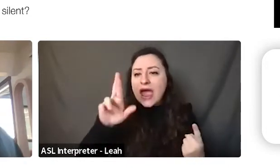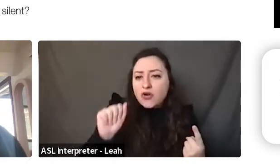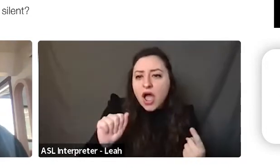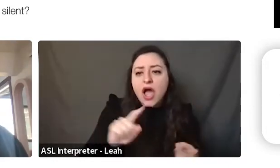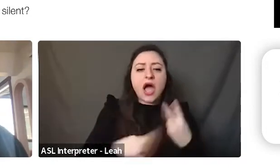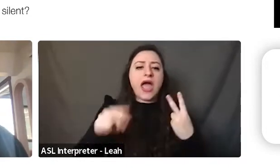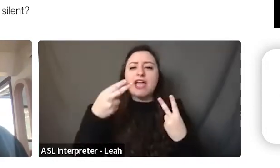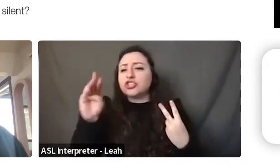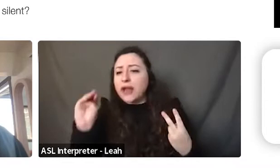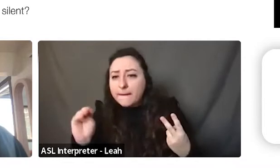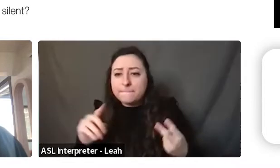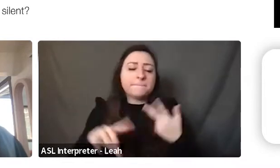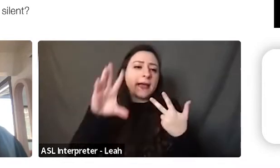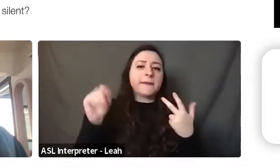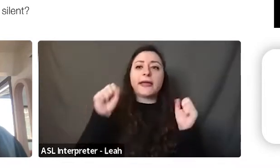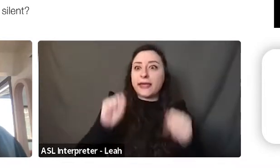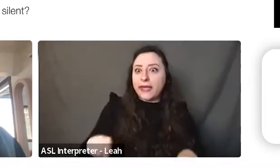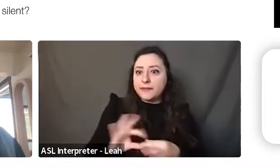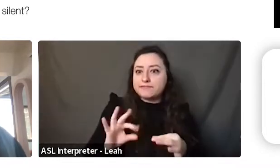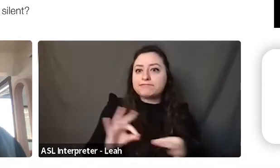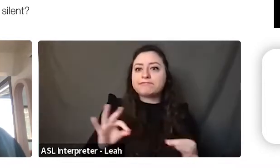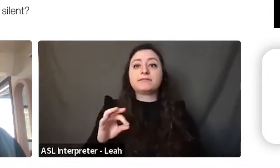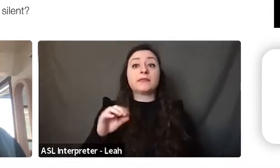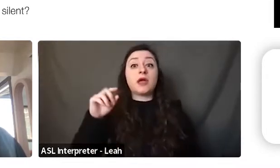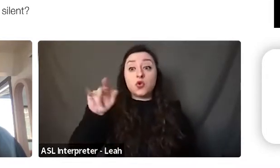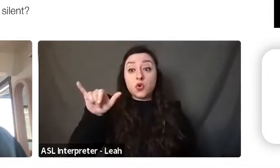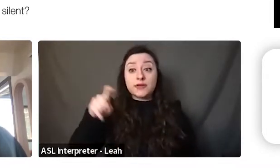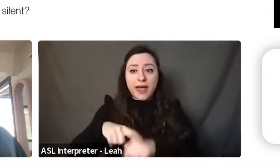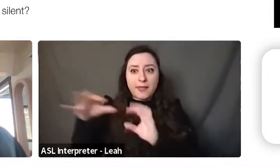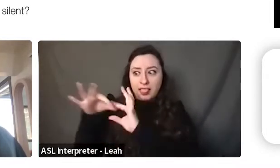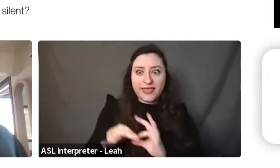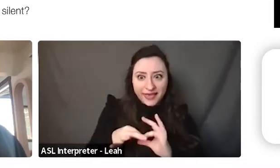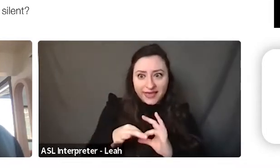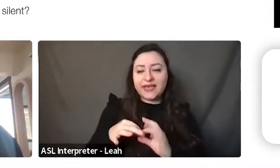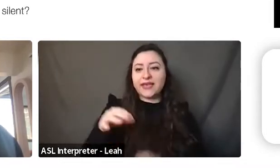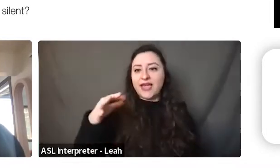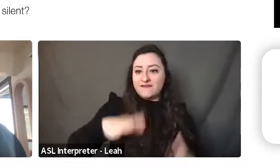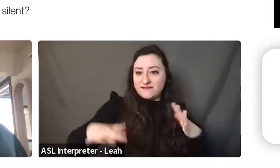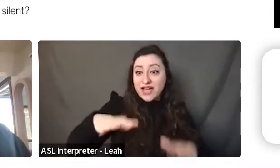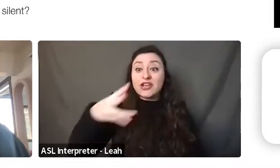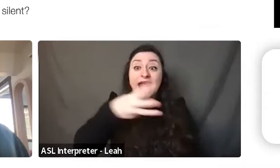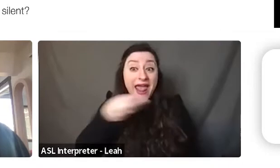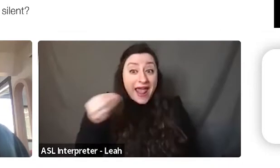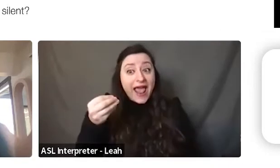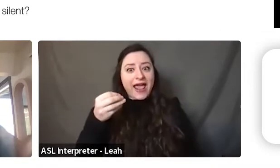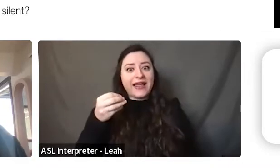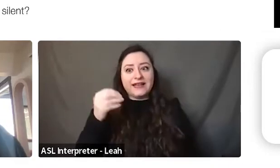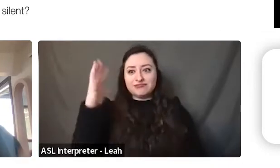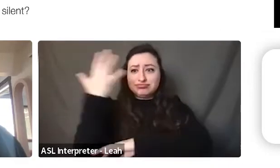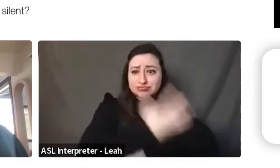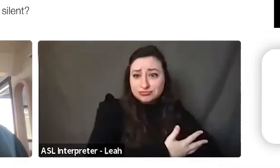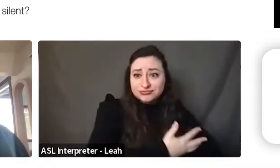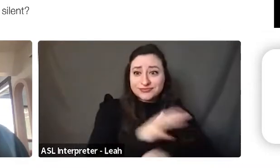Monday, there was an article in the New York Times that came out linking fashion and deforestation. What is your brand? And your brand